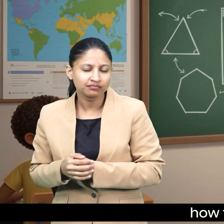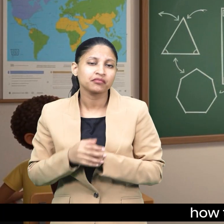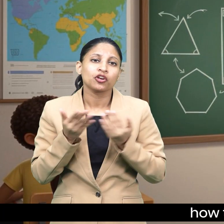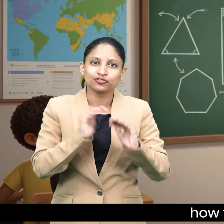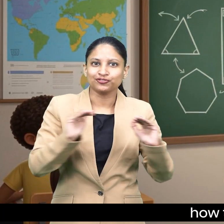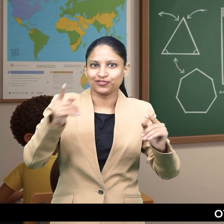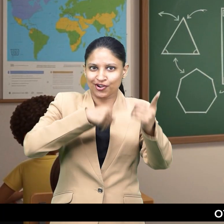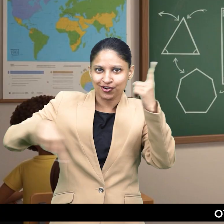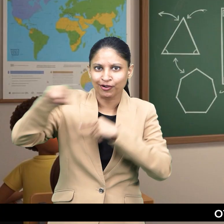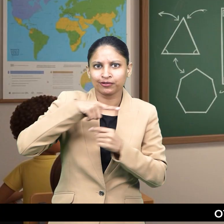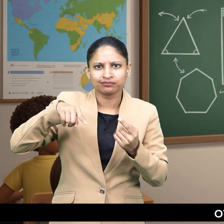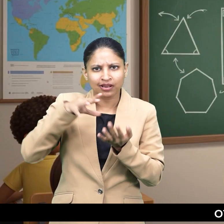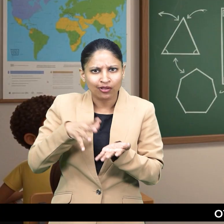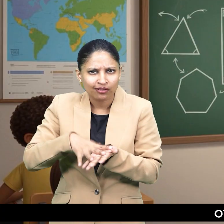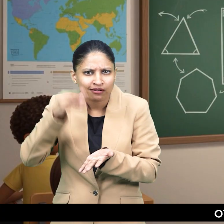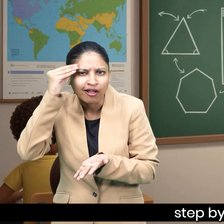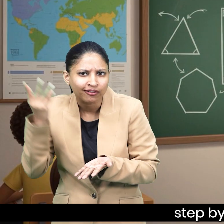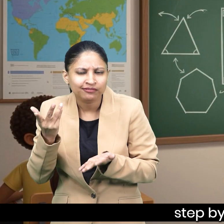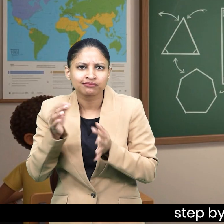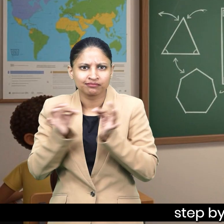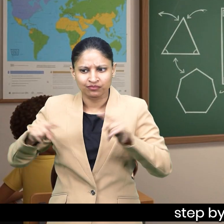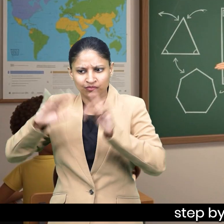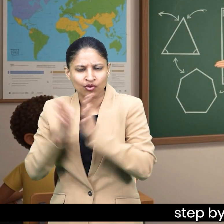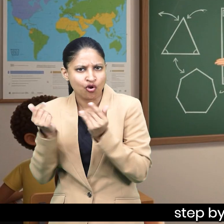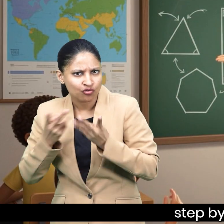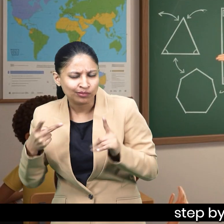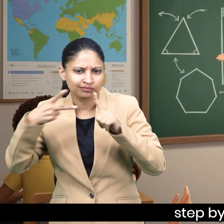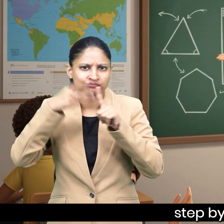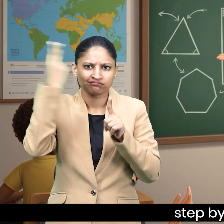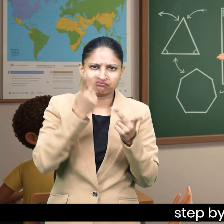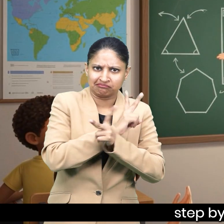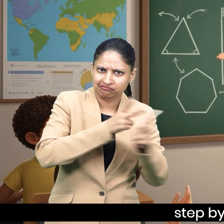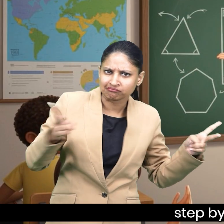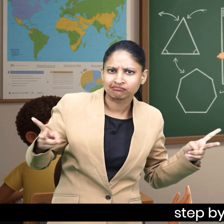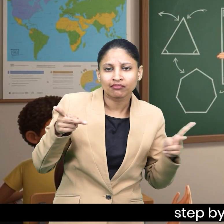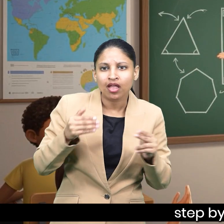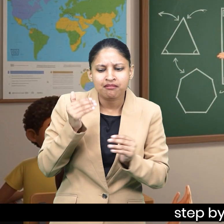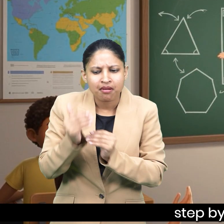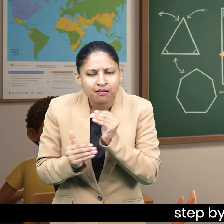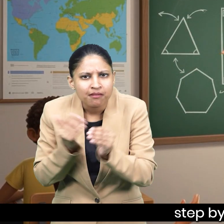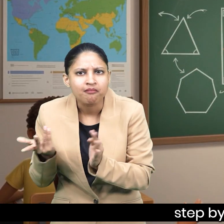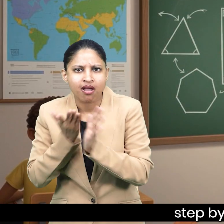find the perimeter of different shapes, step by step and in a fun way.